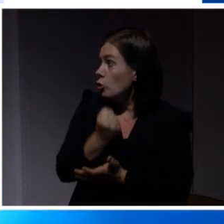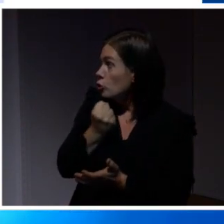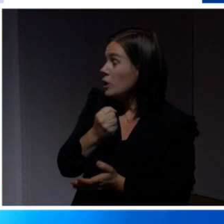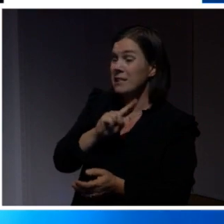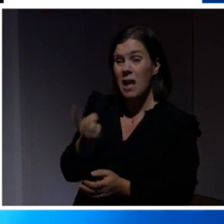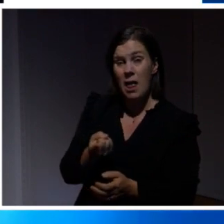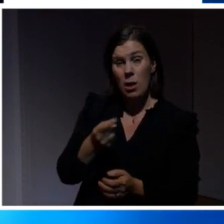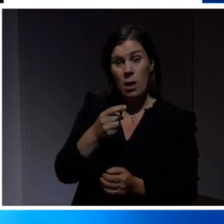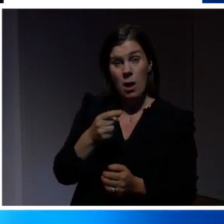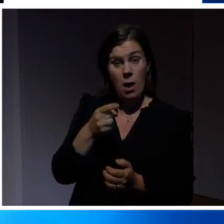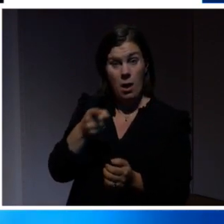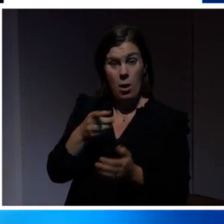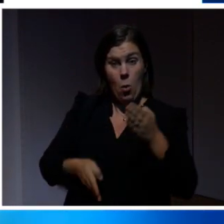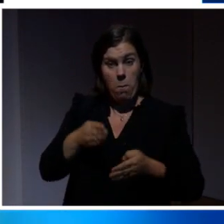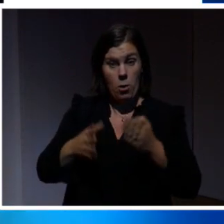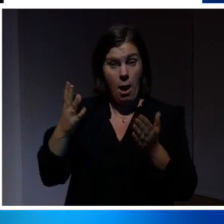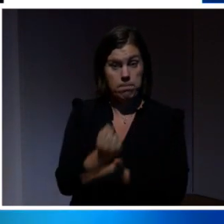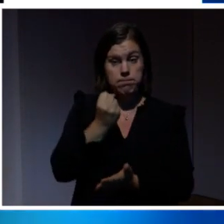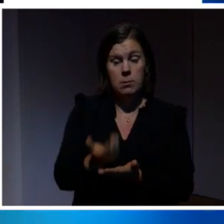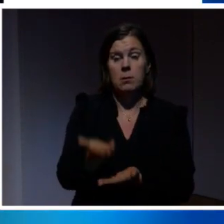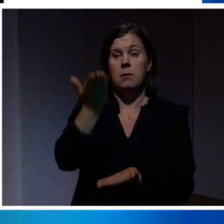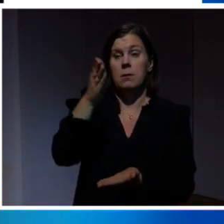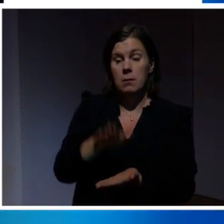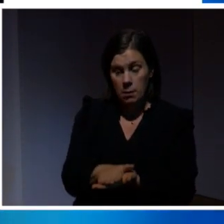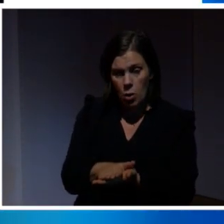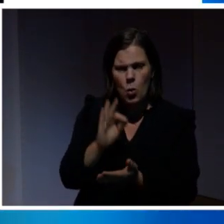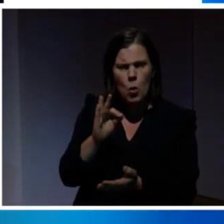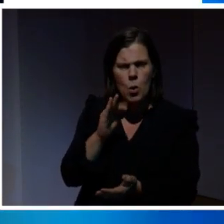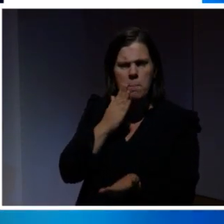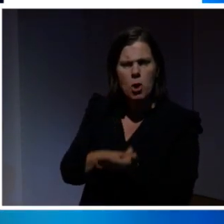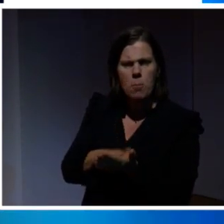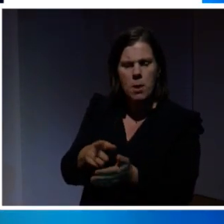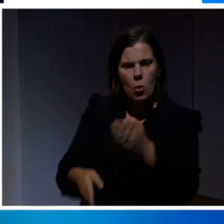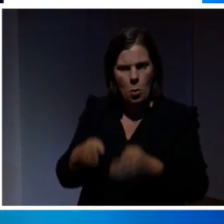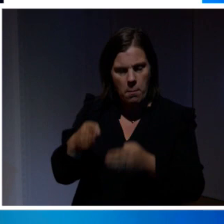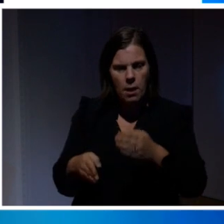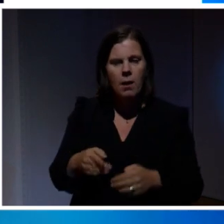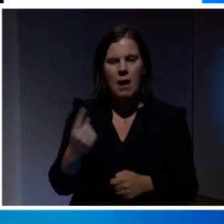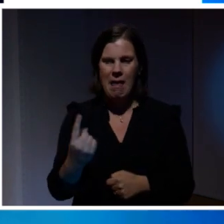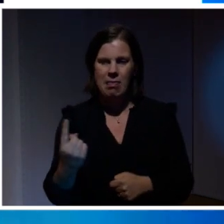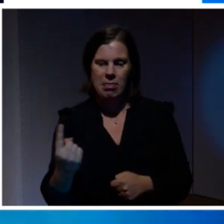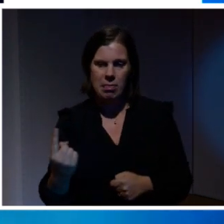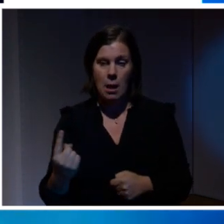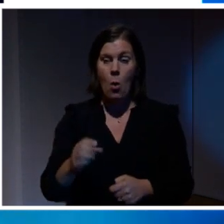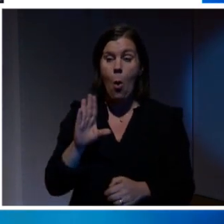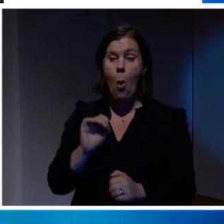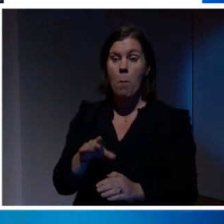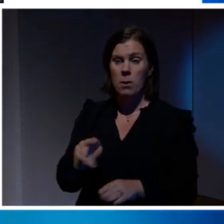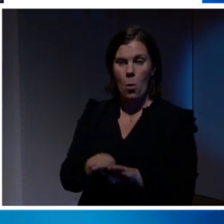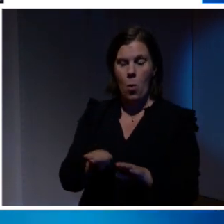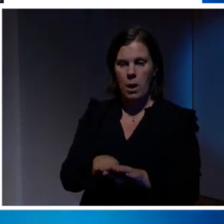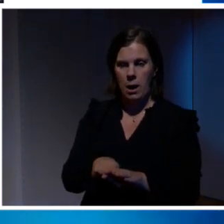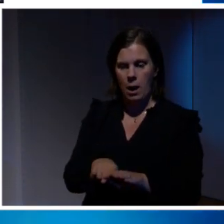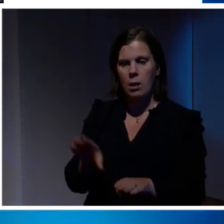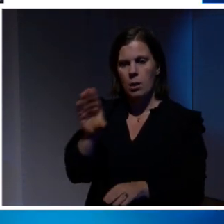does well, we reward it. How do you reward a robot? You give it the number one. And when it does bad, you punish it by giving